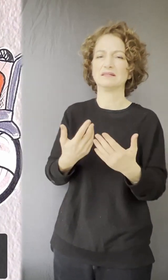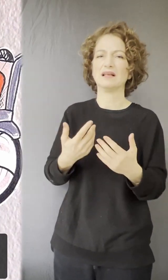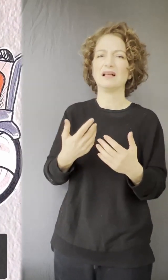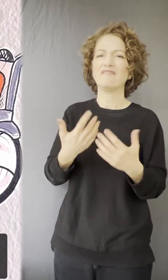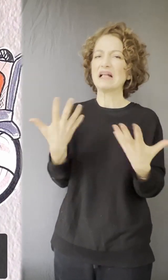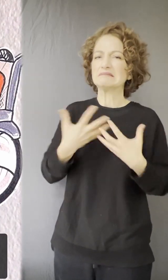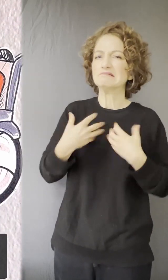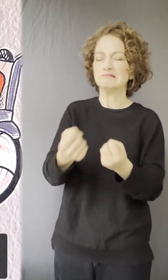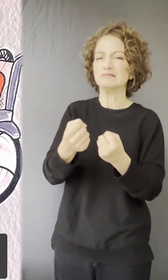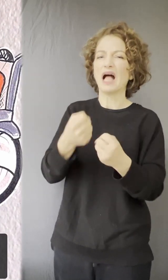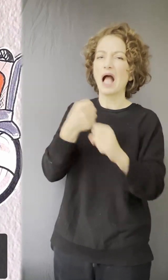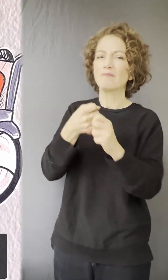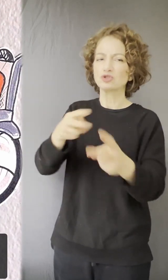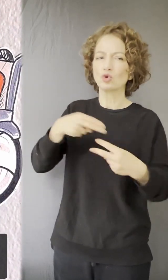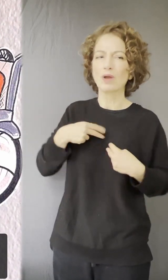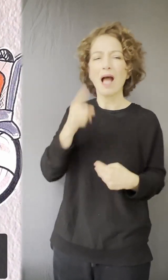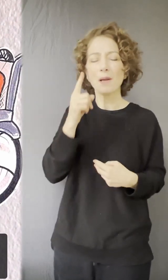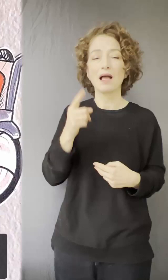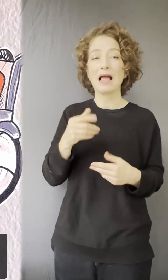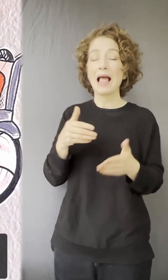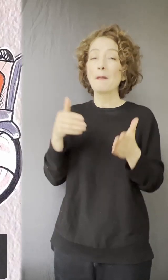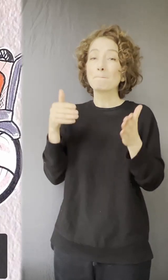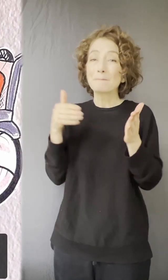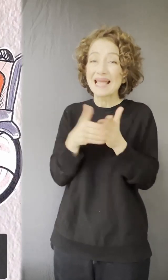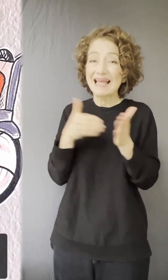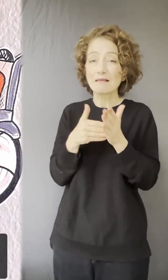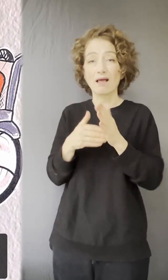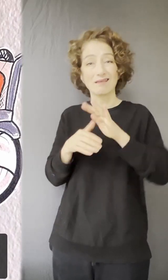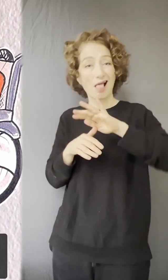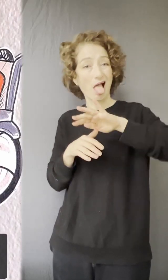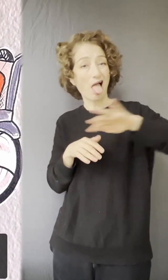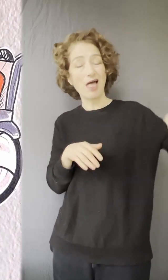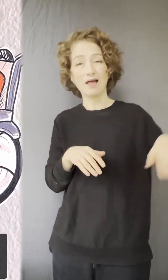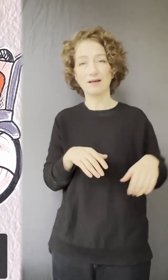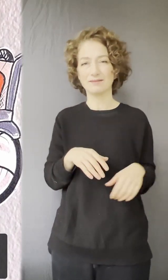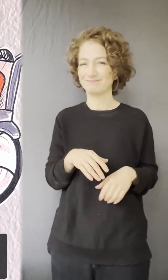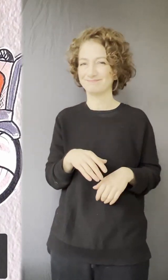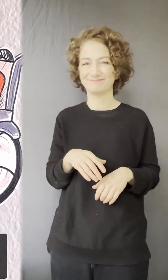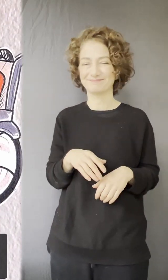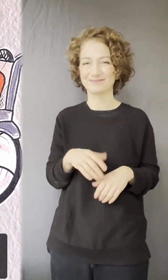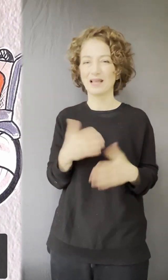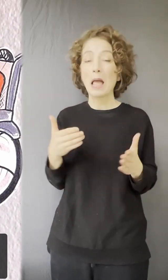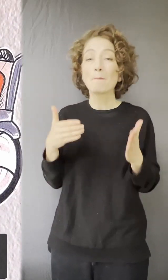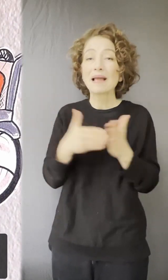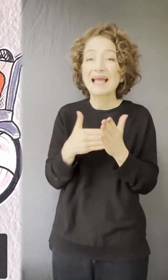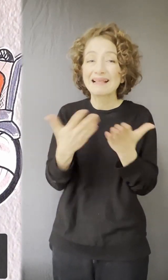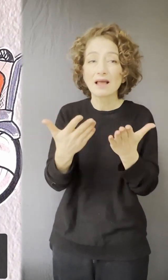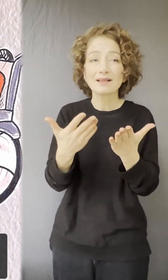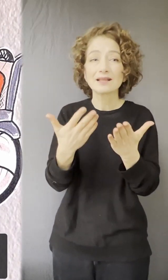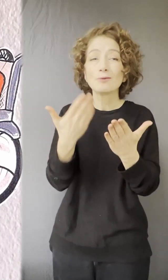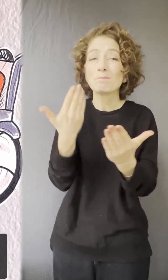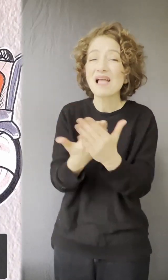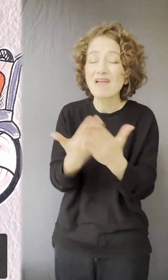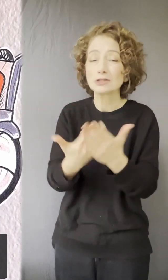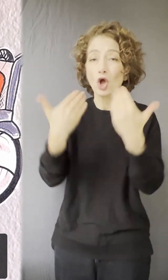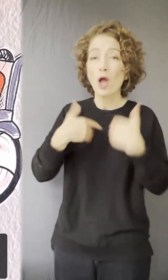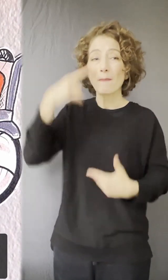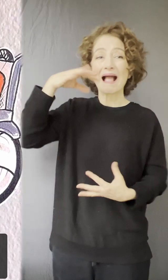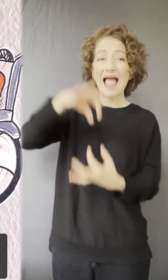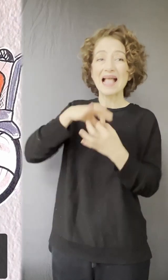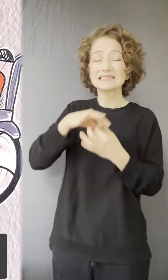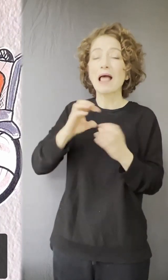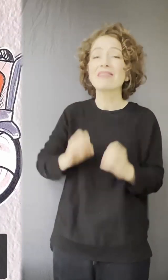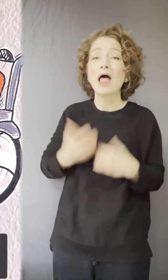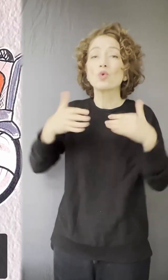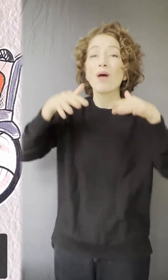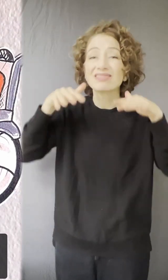to reclaim this truth. But so long as disability, which accounts for the natural beauty and